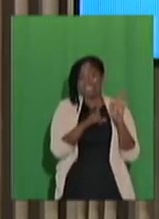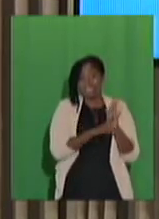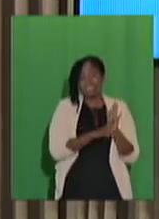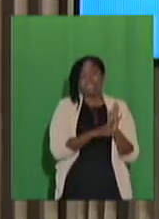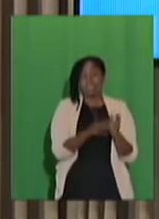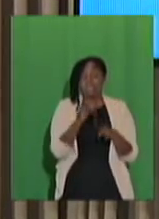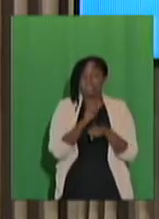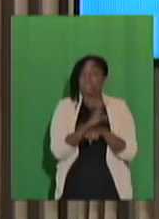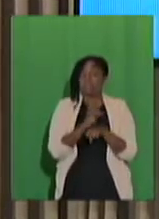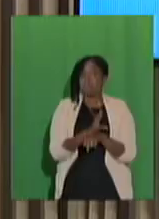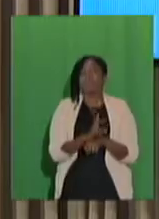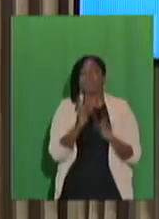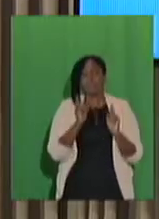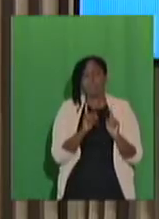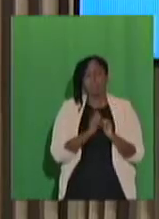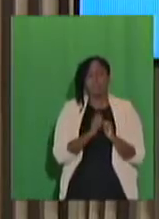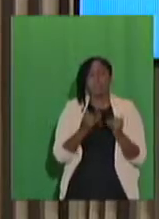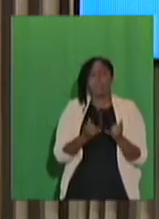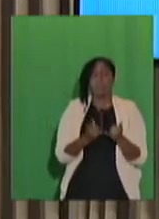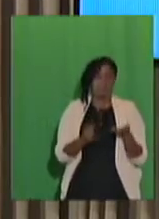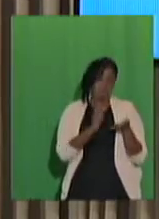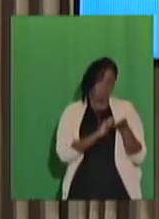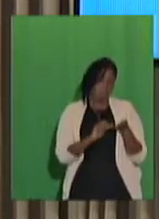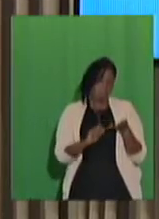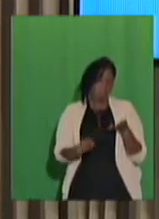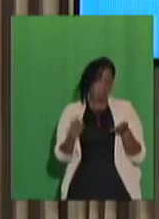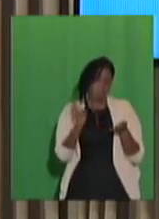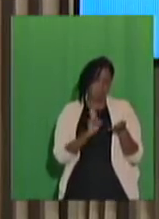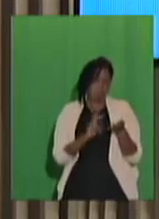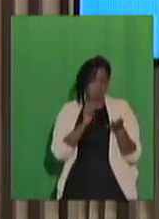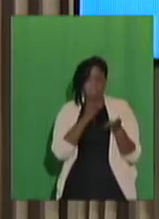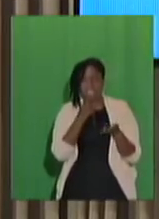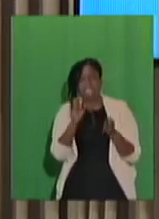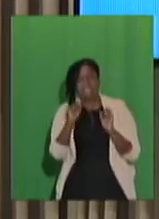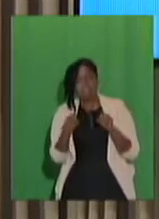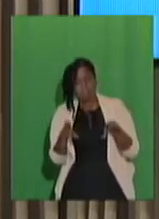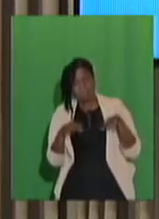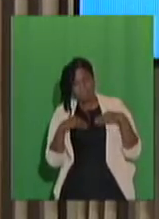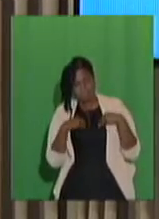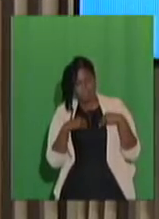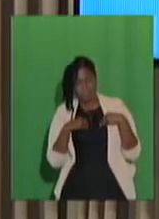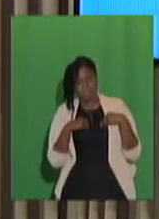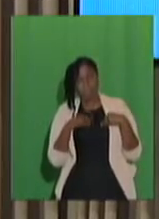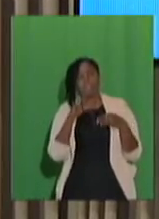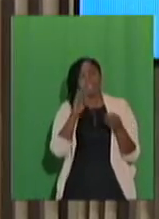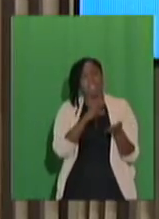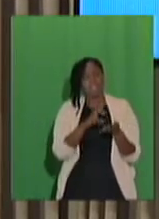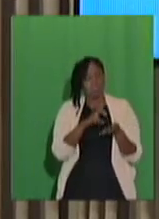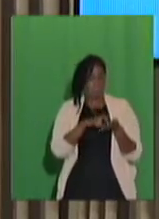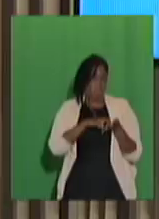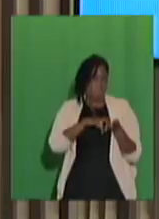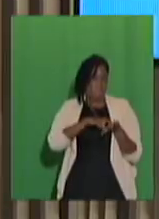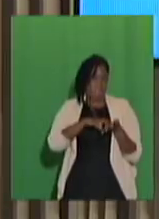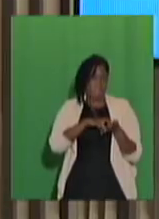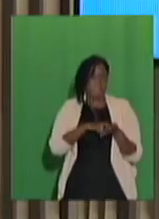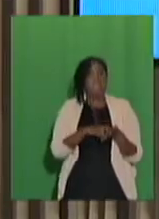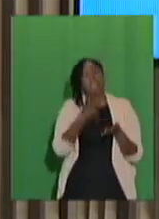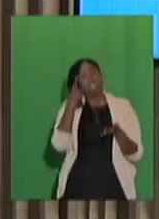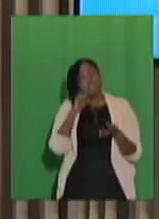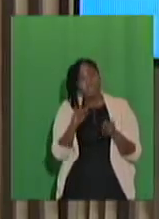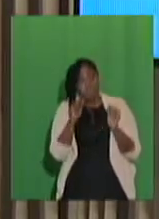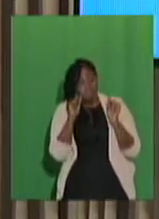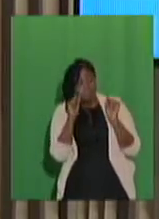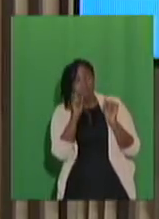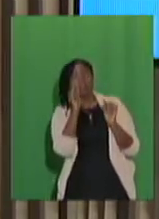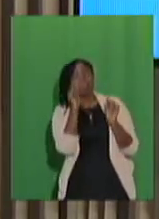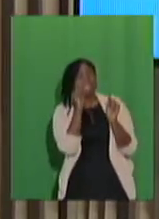Health signs off on a drug registration certificate, it is signed off for a particular clinical use.